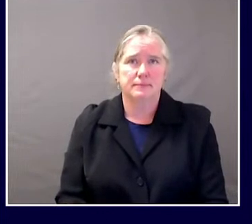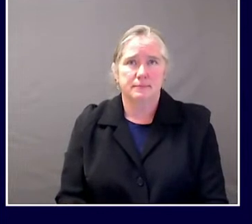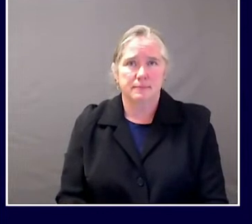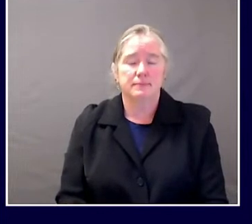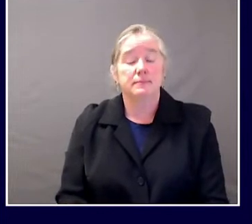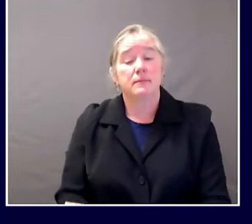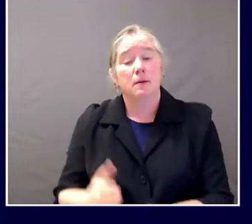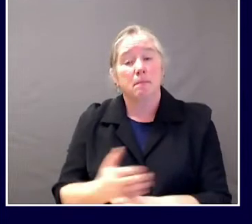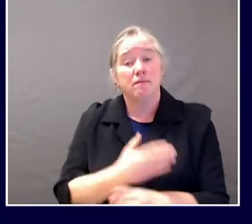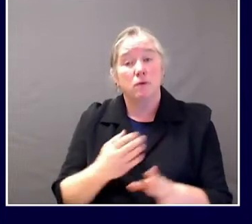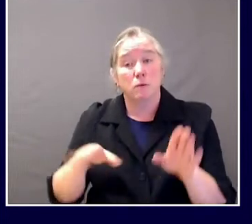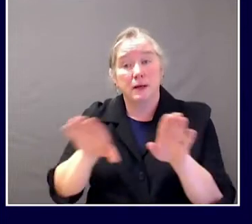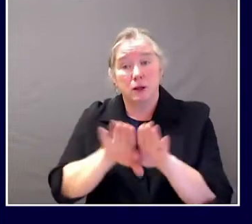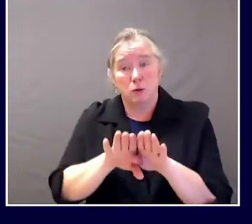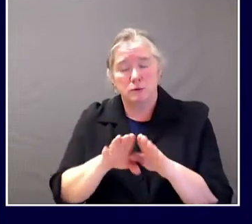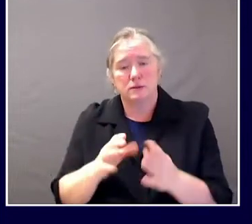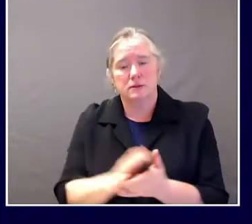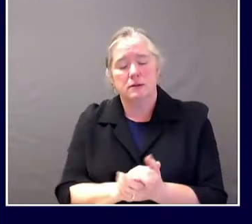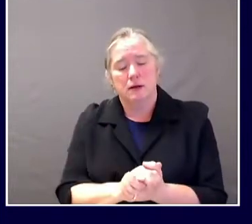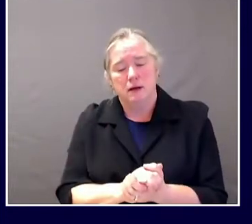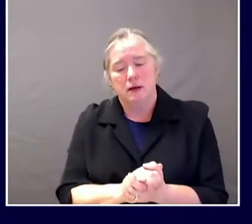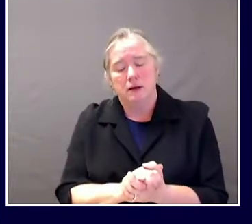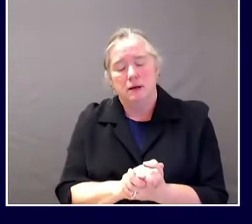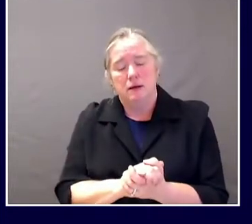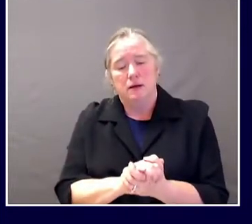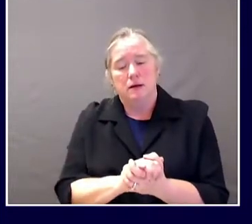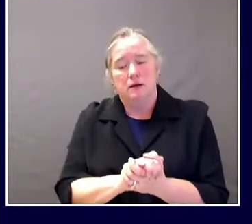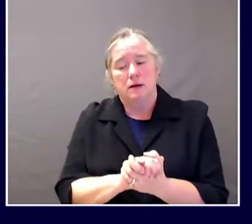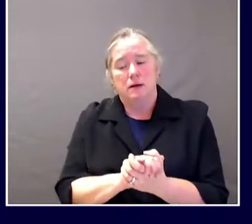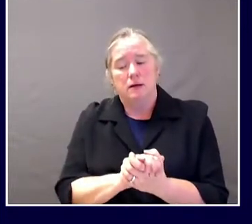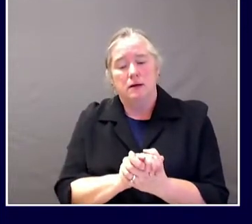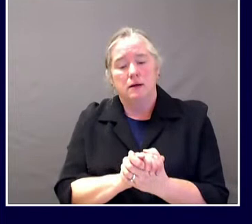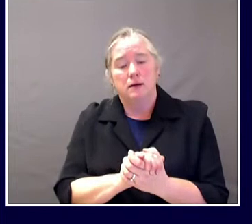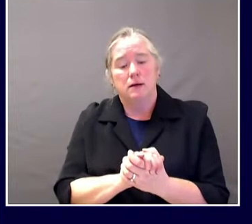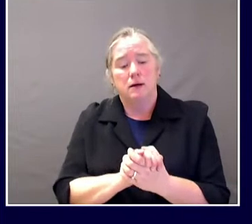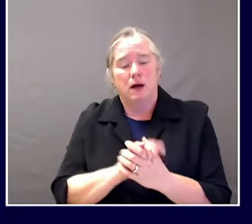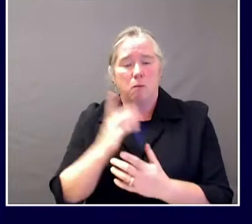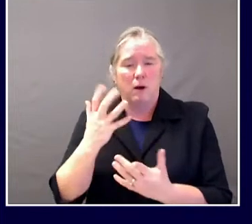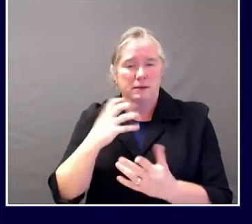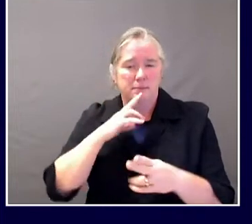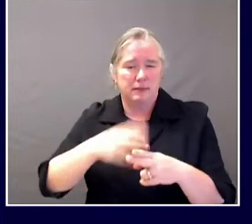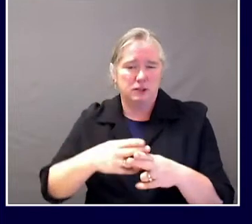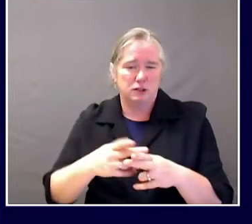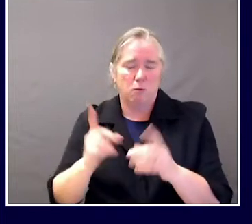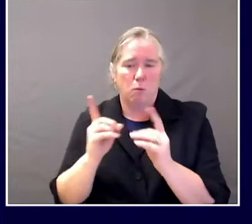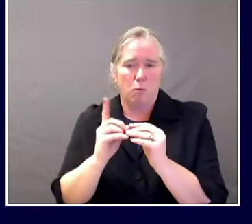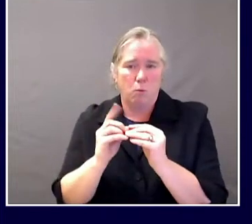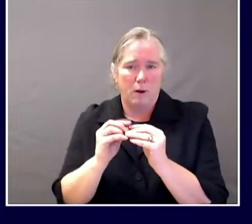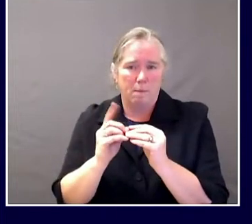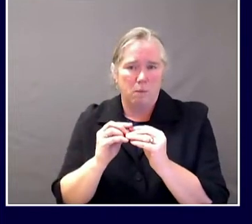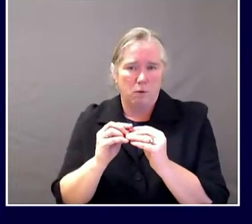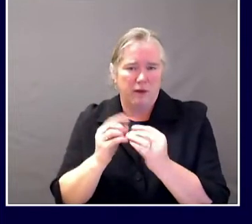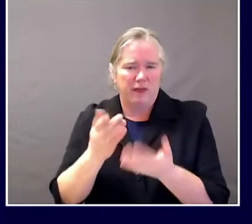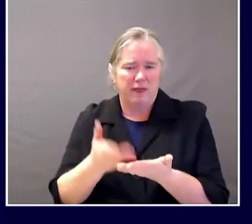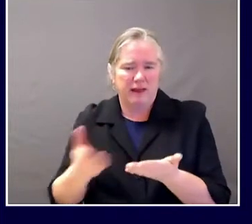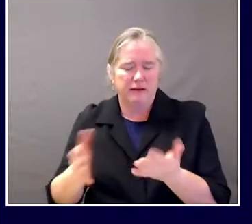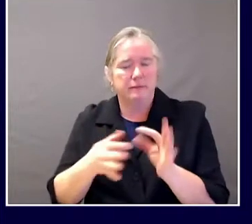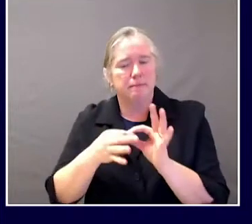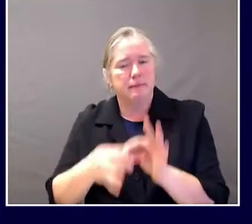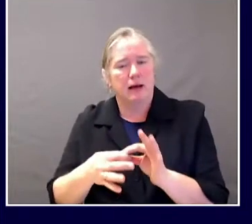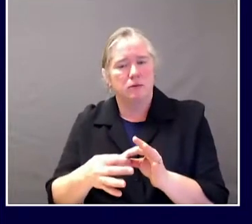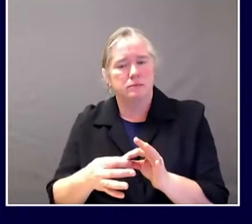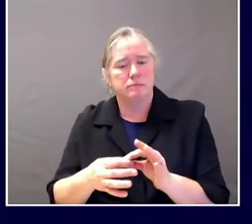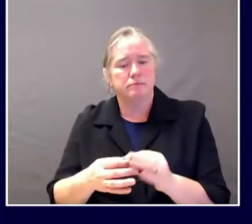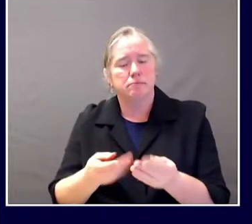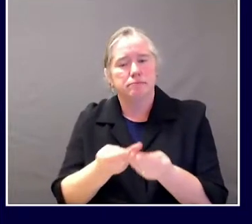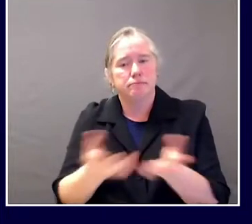the afternoon, I wanted to touch on one other aspect that has come up with respect to vaccine administration. We talked a lot about